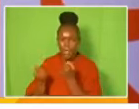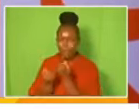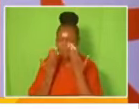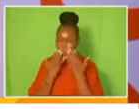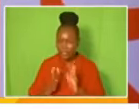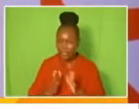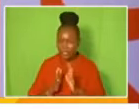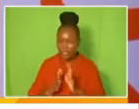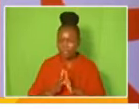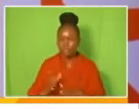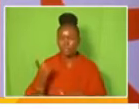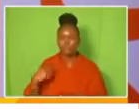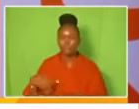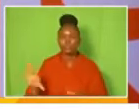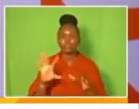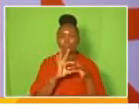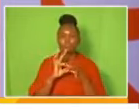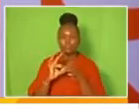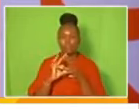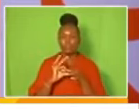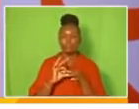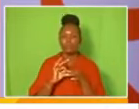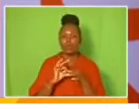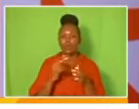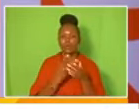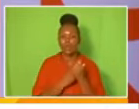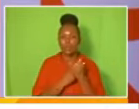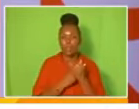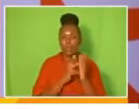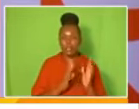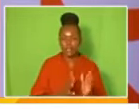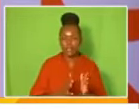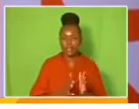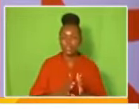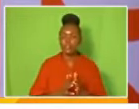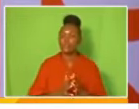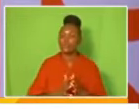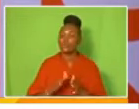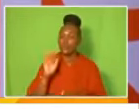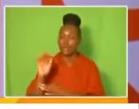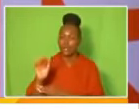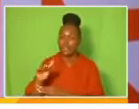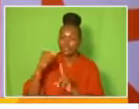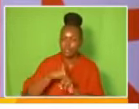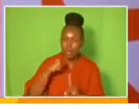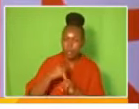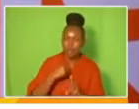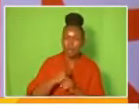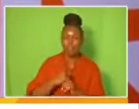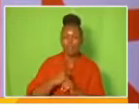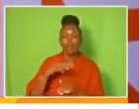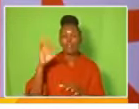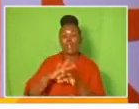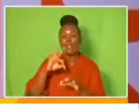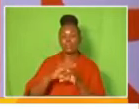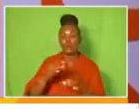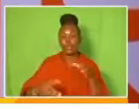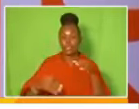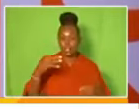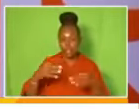hands with the partners to fight for electoral justice and accountability over the 2022